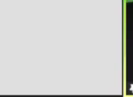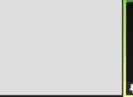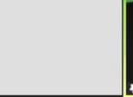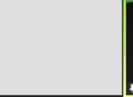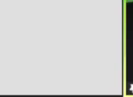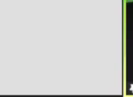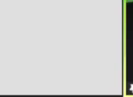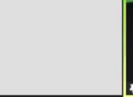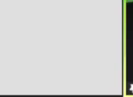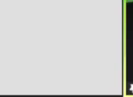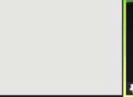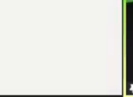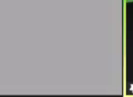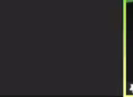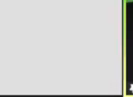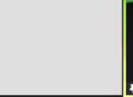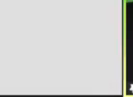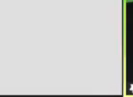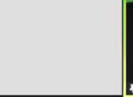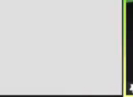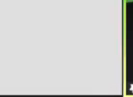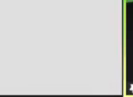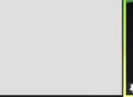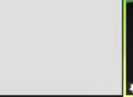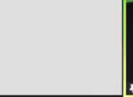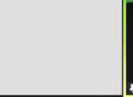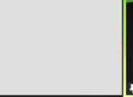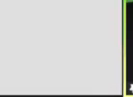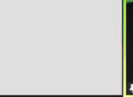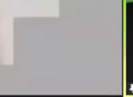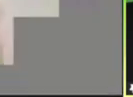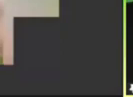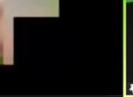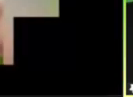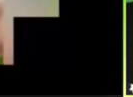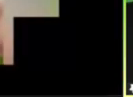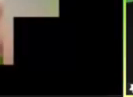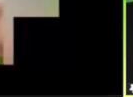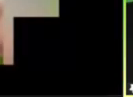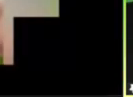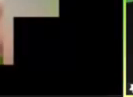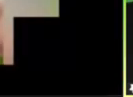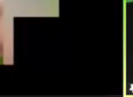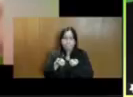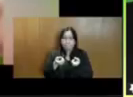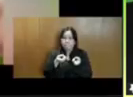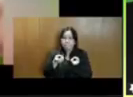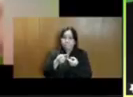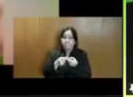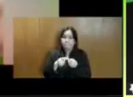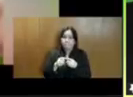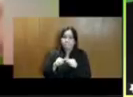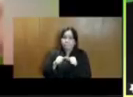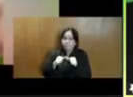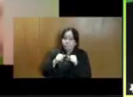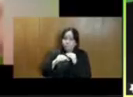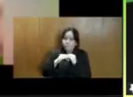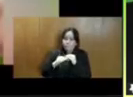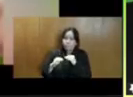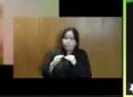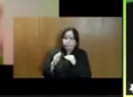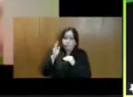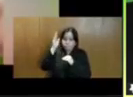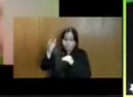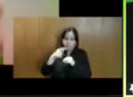Now joining us online is Dr. Samantha Sharp, Research Director at the Institute for Sustainable Futures. She currently